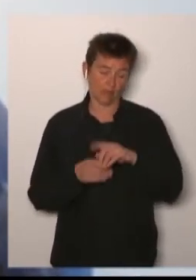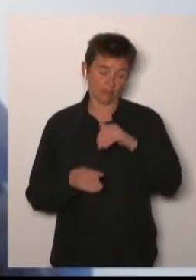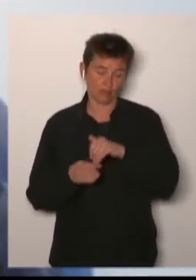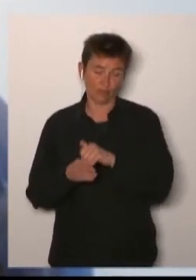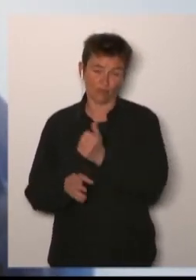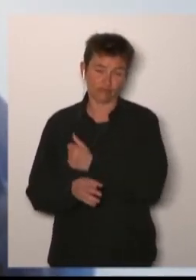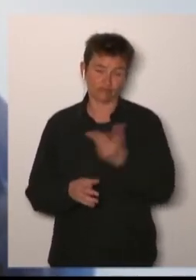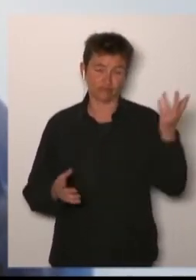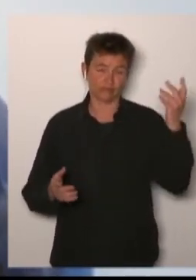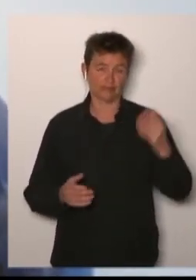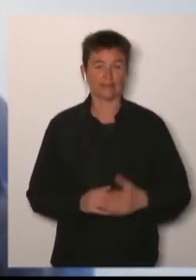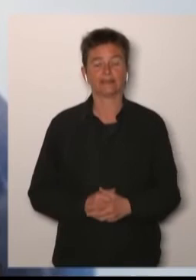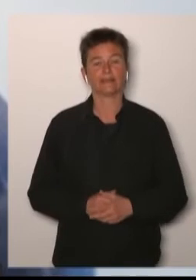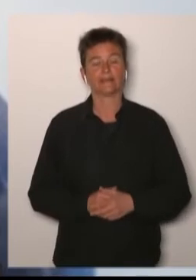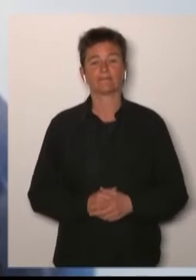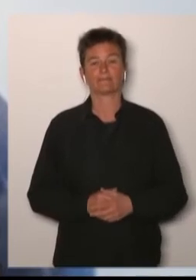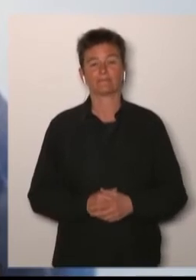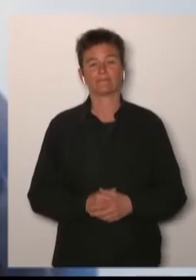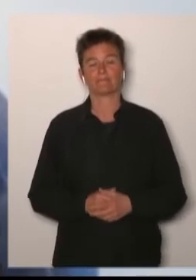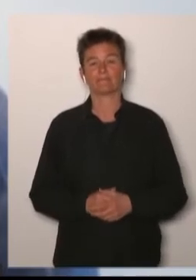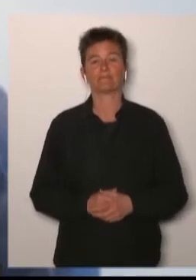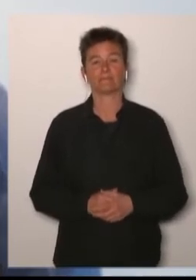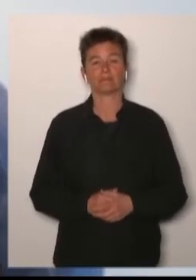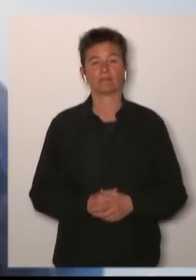I think, as I said, I think